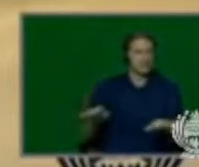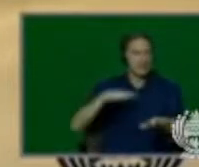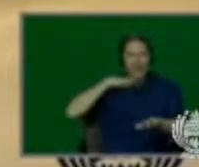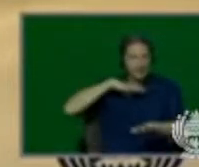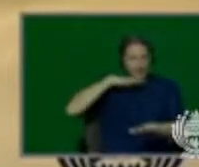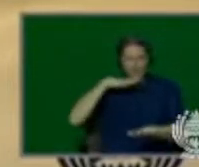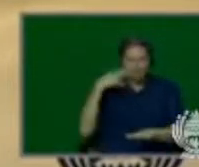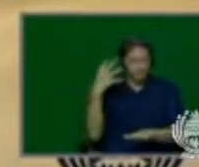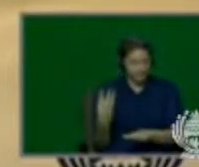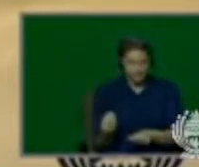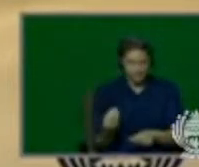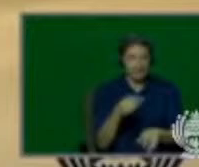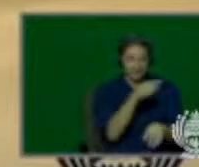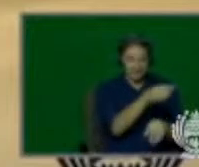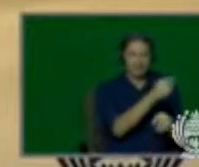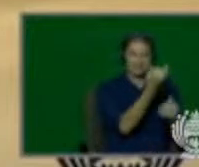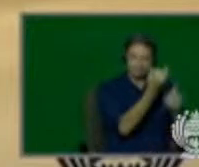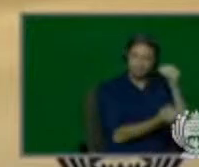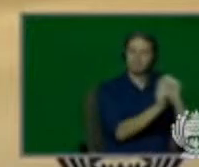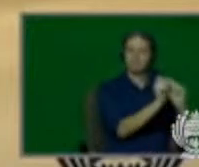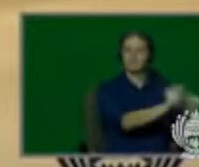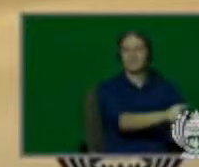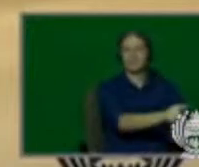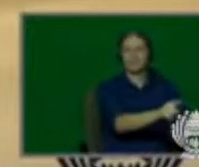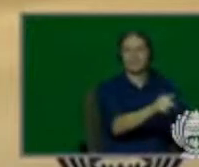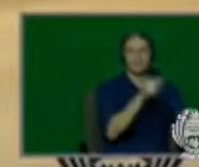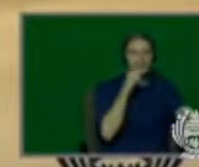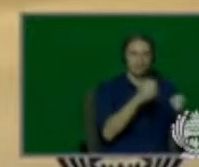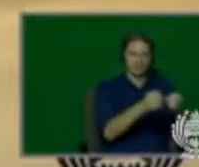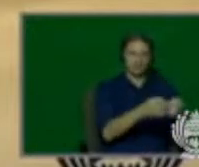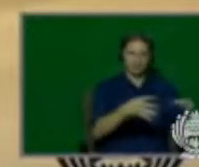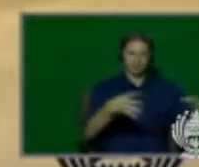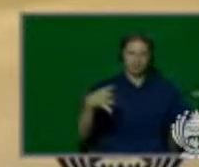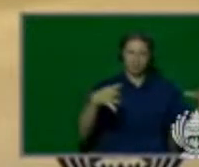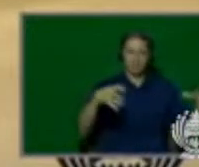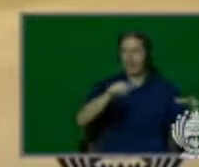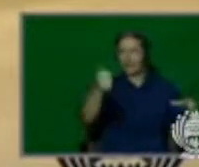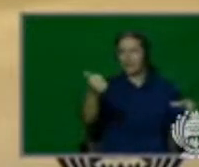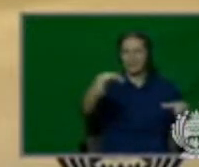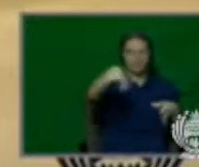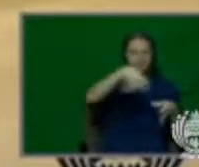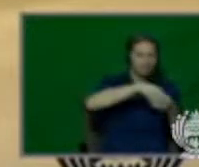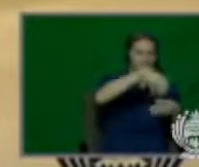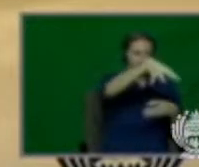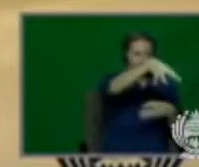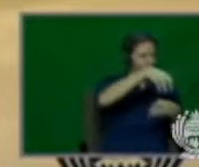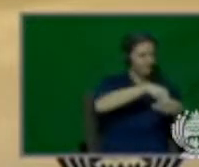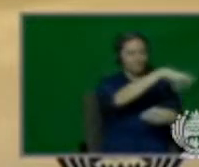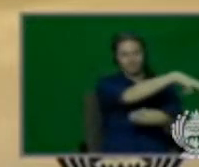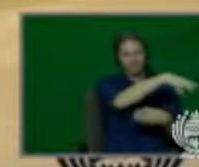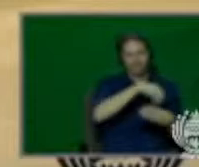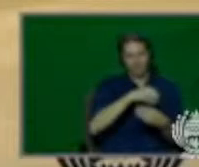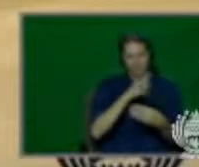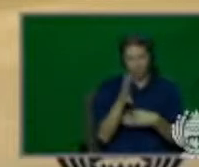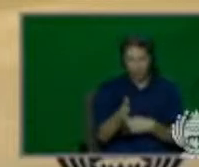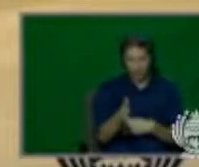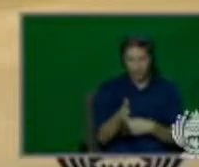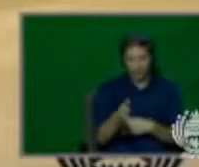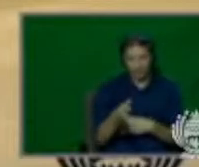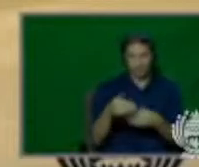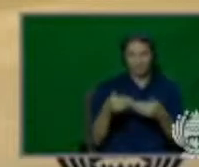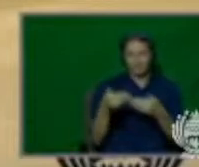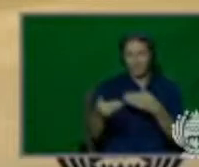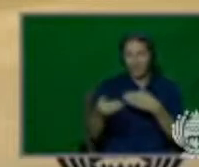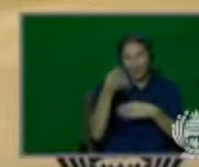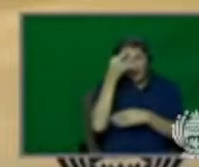demonstrated its efficacy, it will be broadened to include other sectors. Government will issue its first